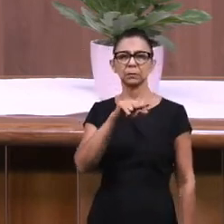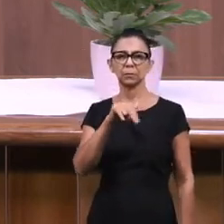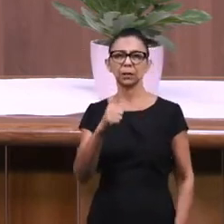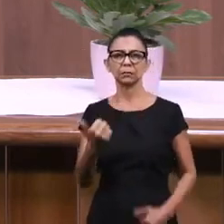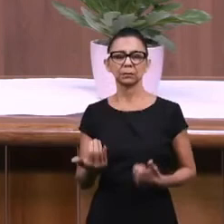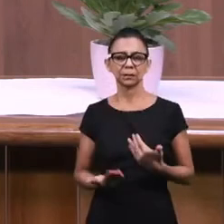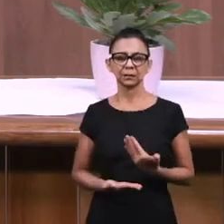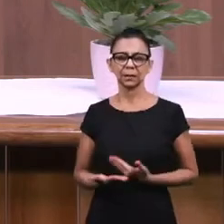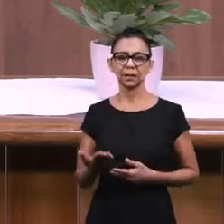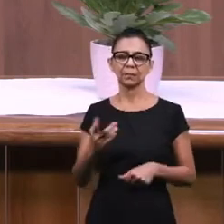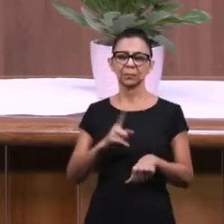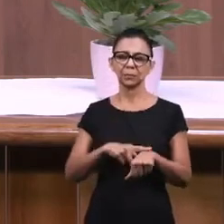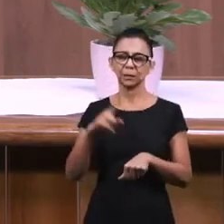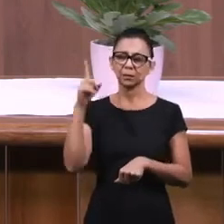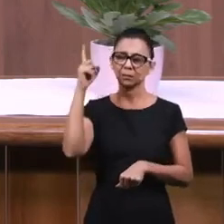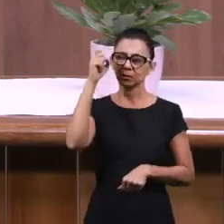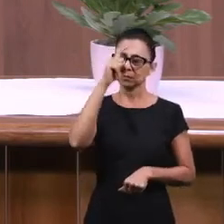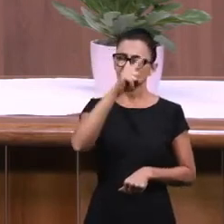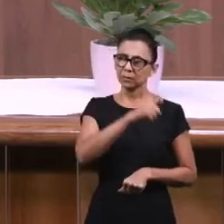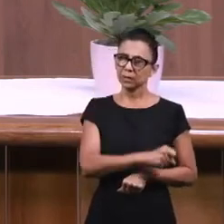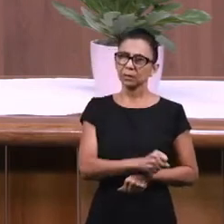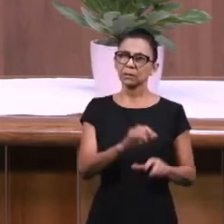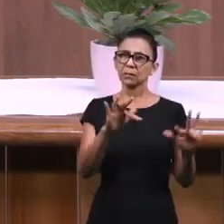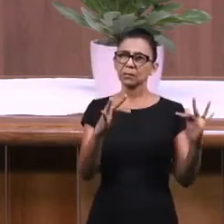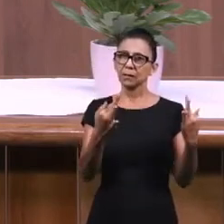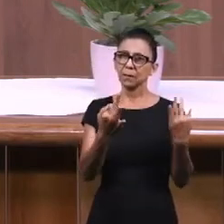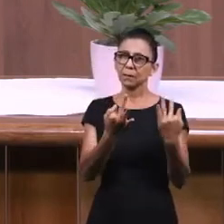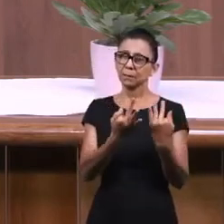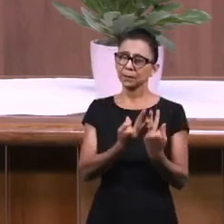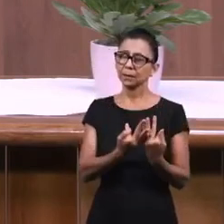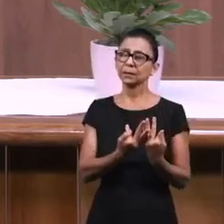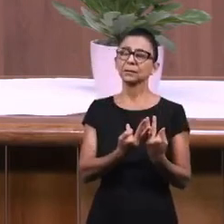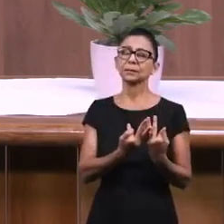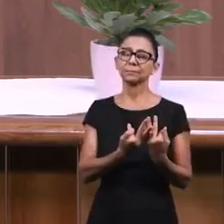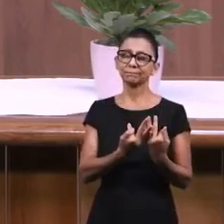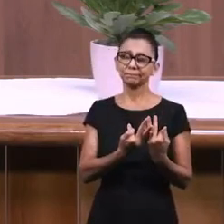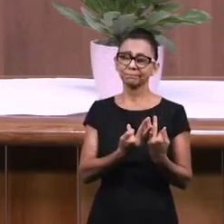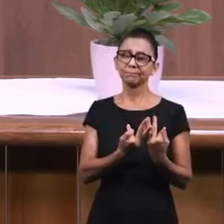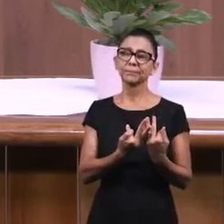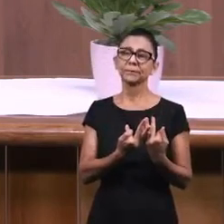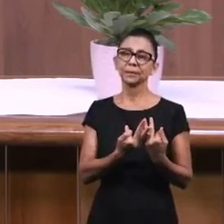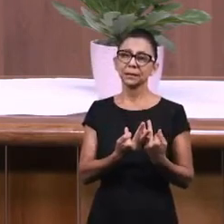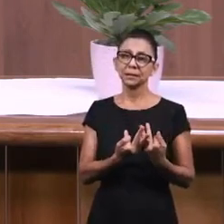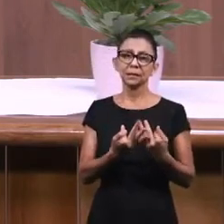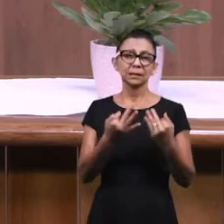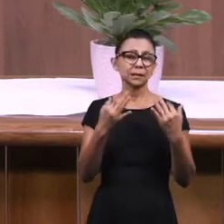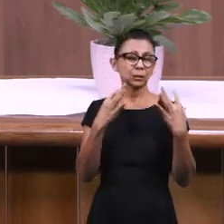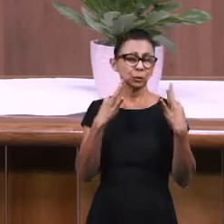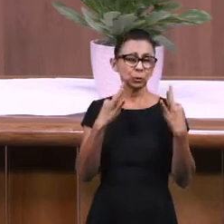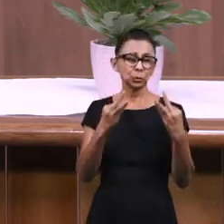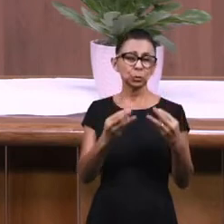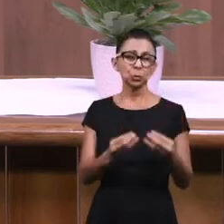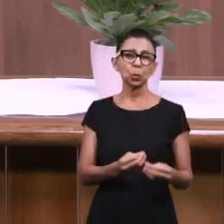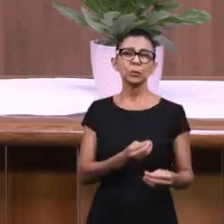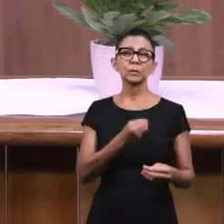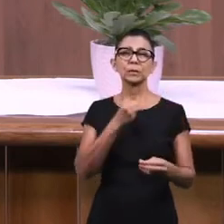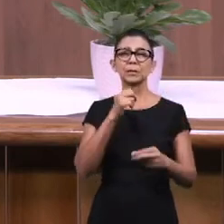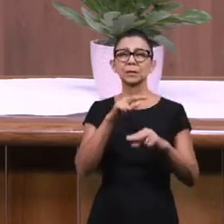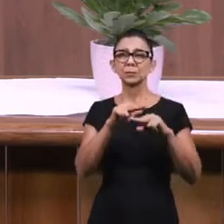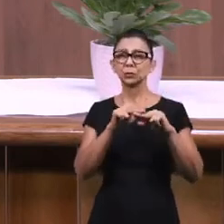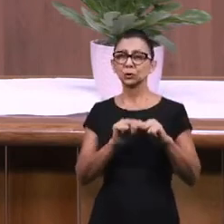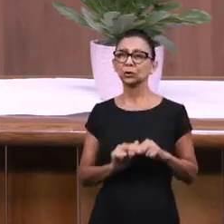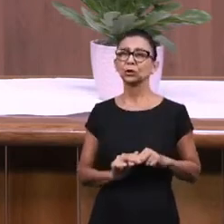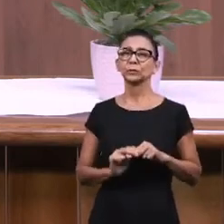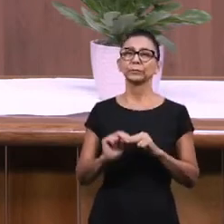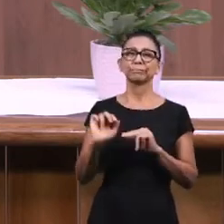those brethren and friends that are passing through difficult times, or families that are passing through difficult times, yet you bless them,